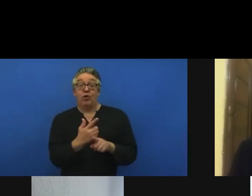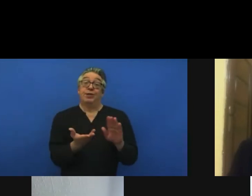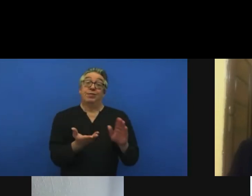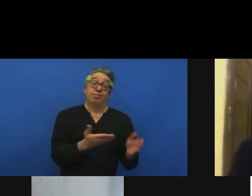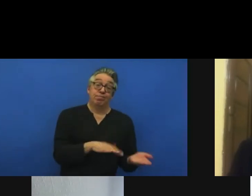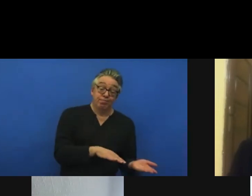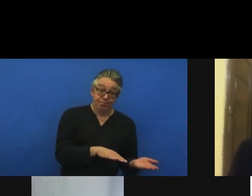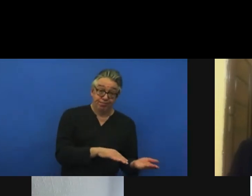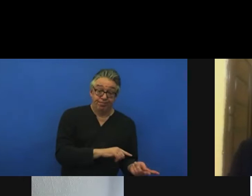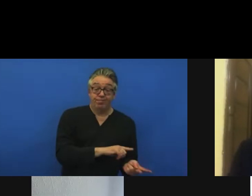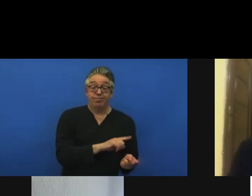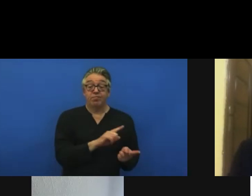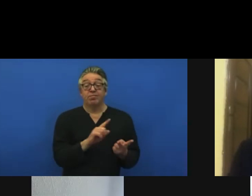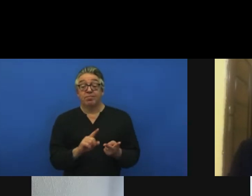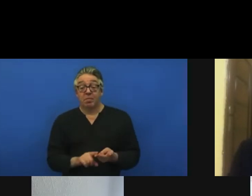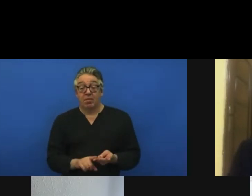also